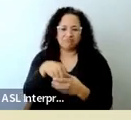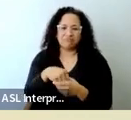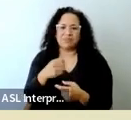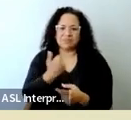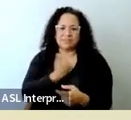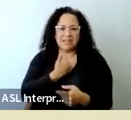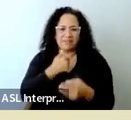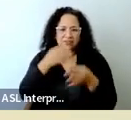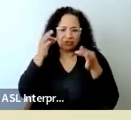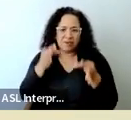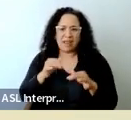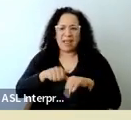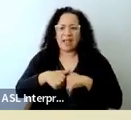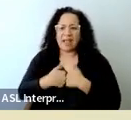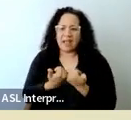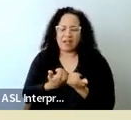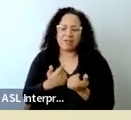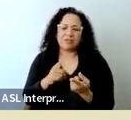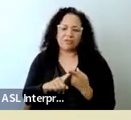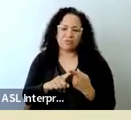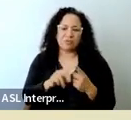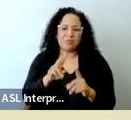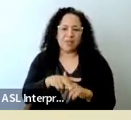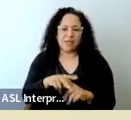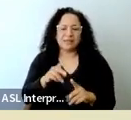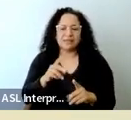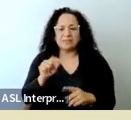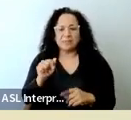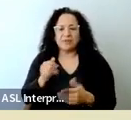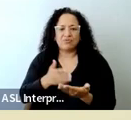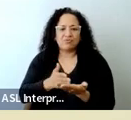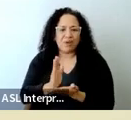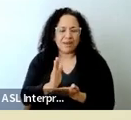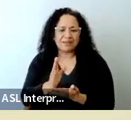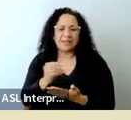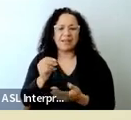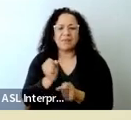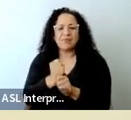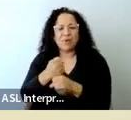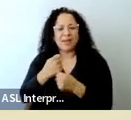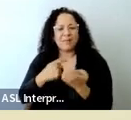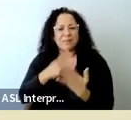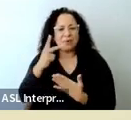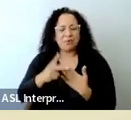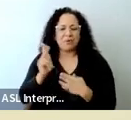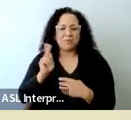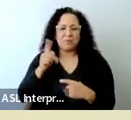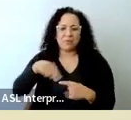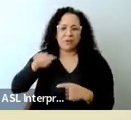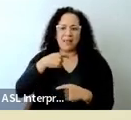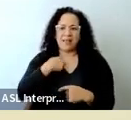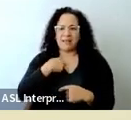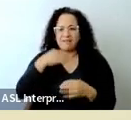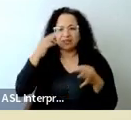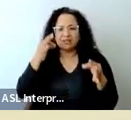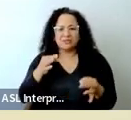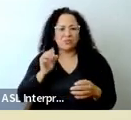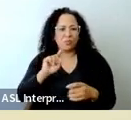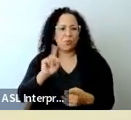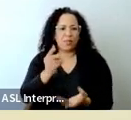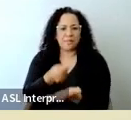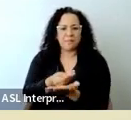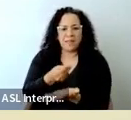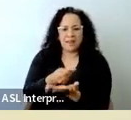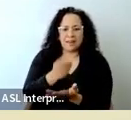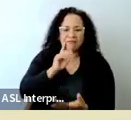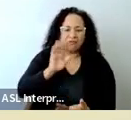and said, how does this apply to disability rights? And started to really craft programs where people had a say in how the money for